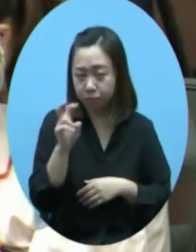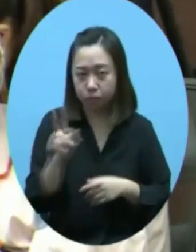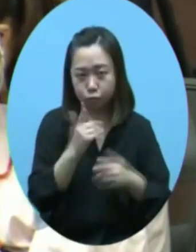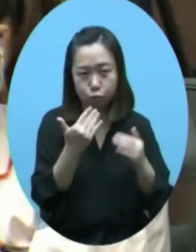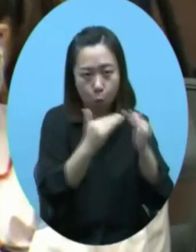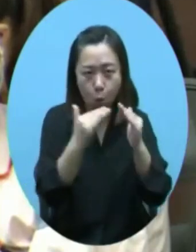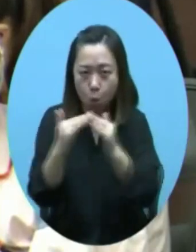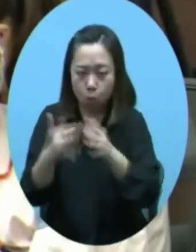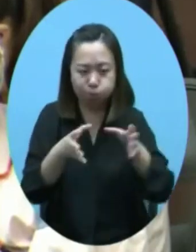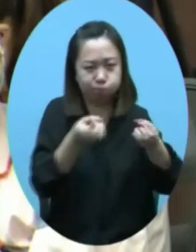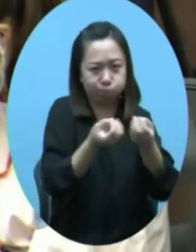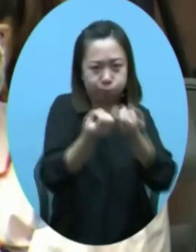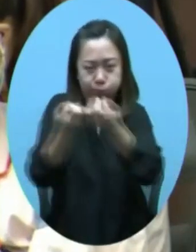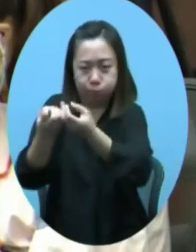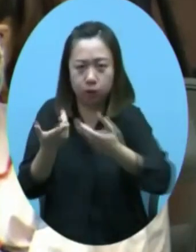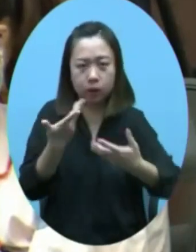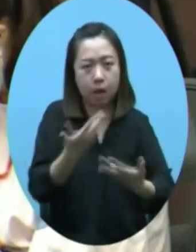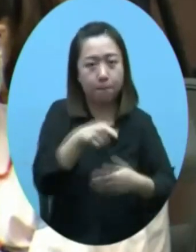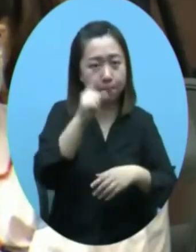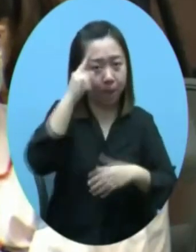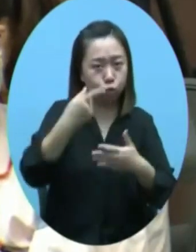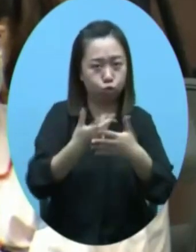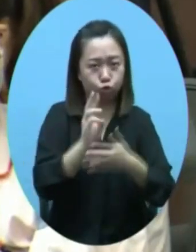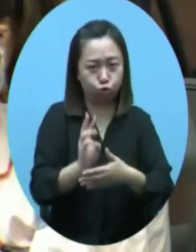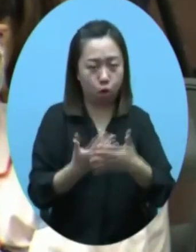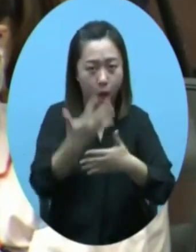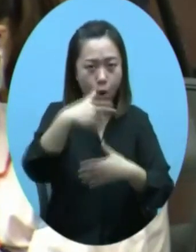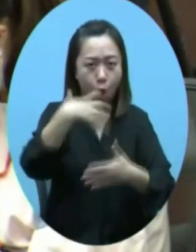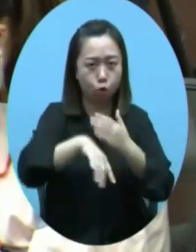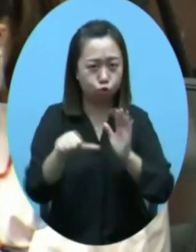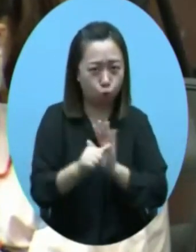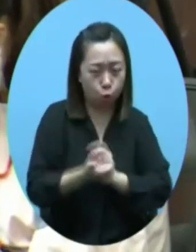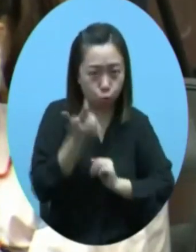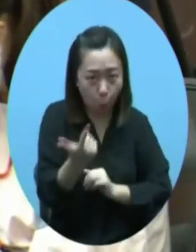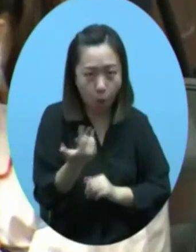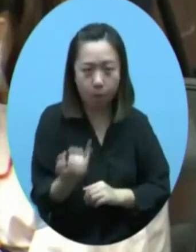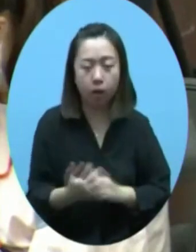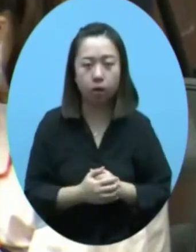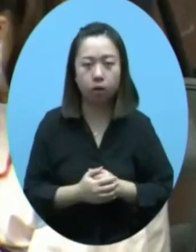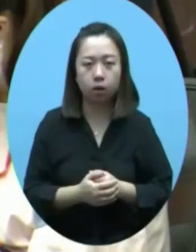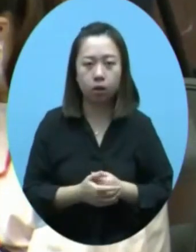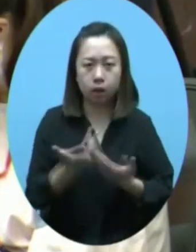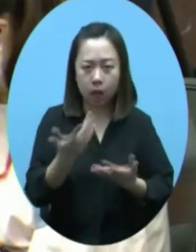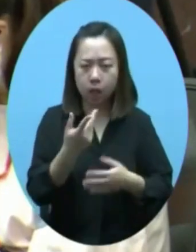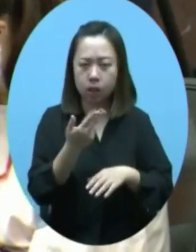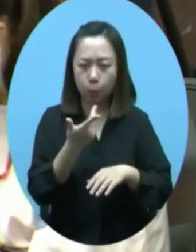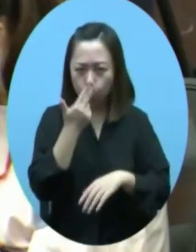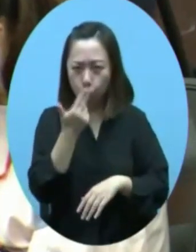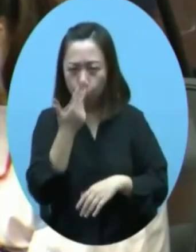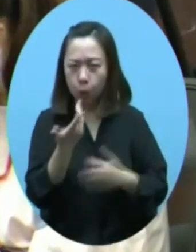have seen a number of cases in public housing estates. Is Mingchun House